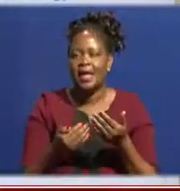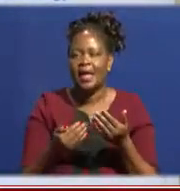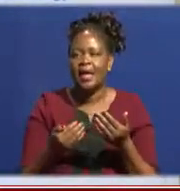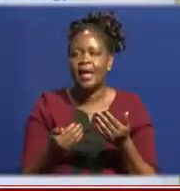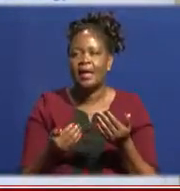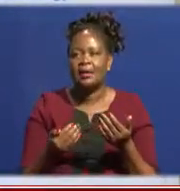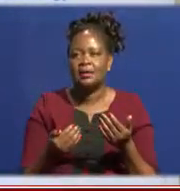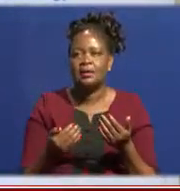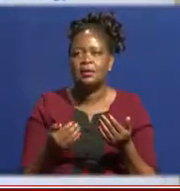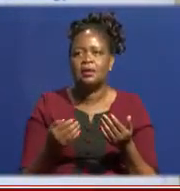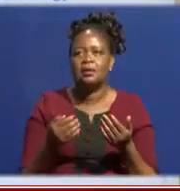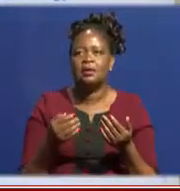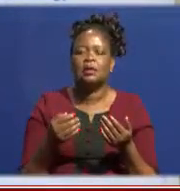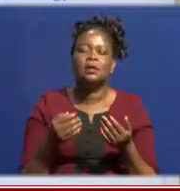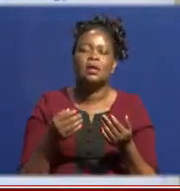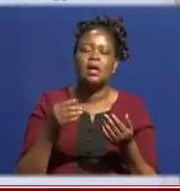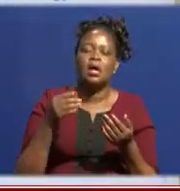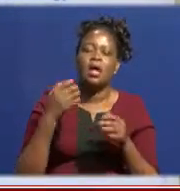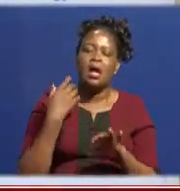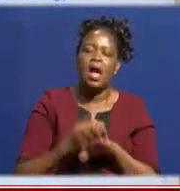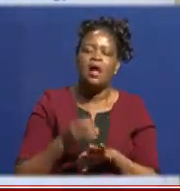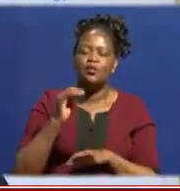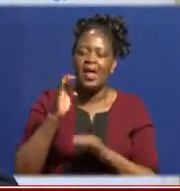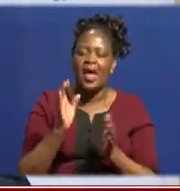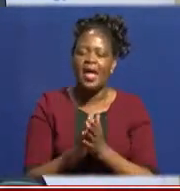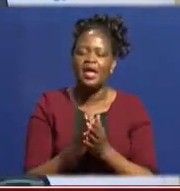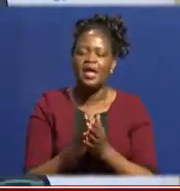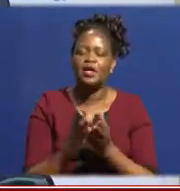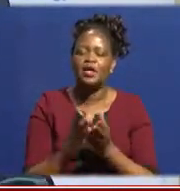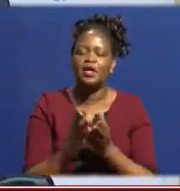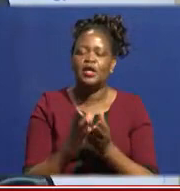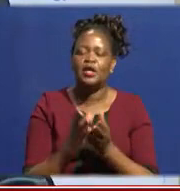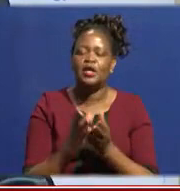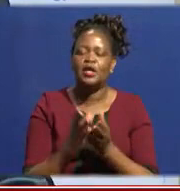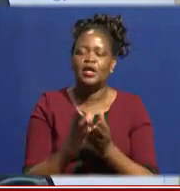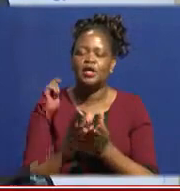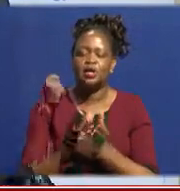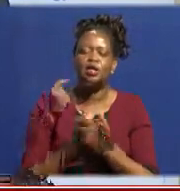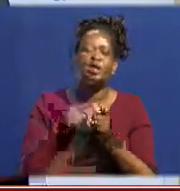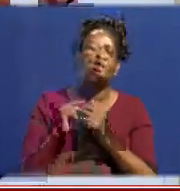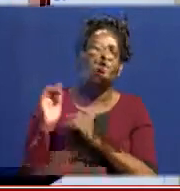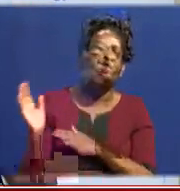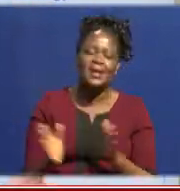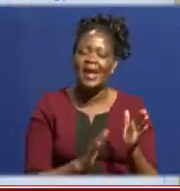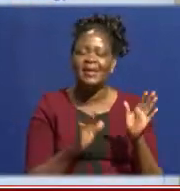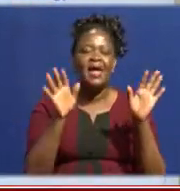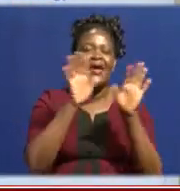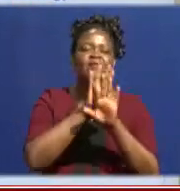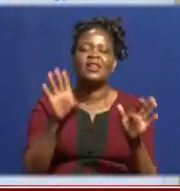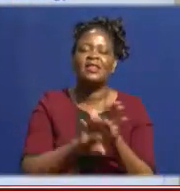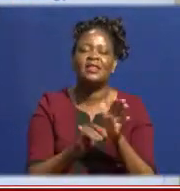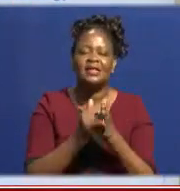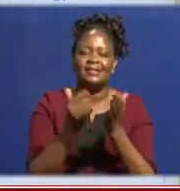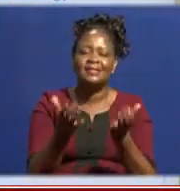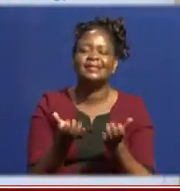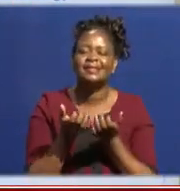and computer software right here in Kenya. And requisite